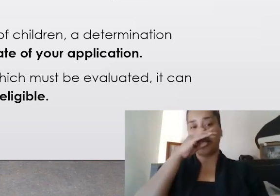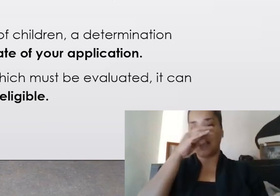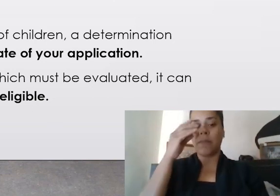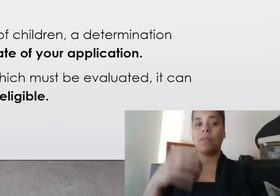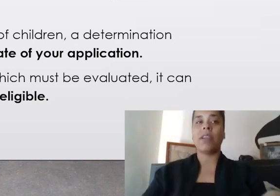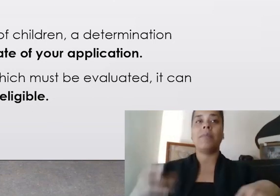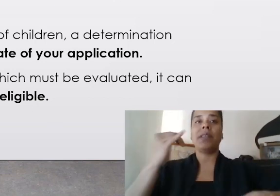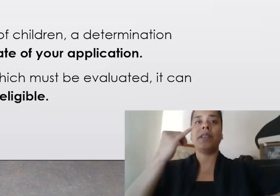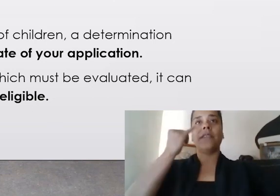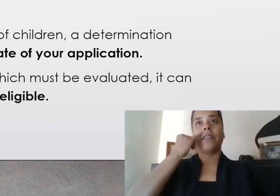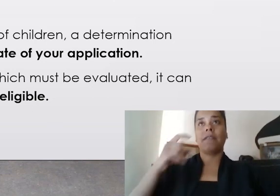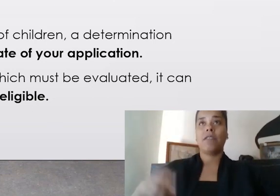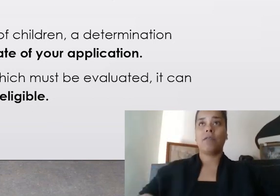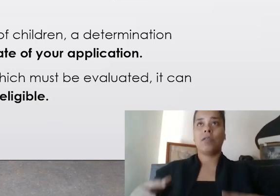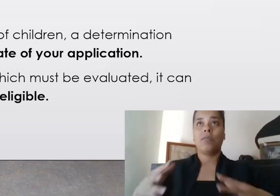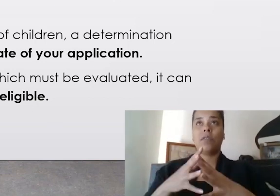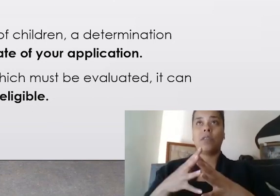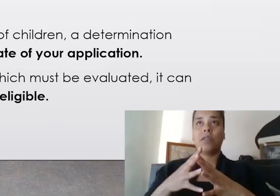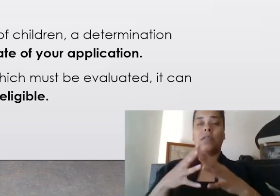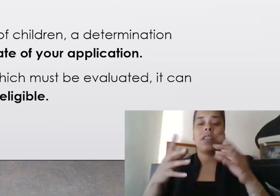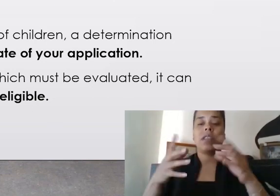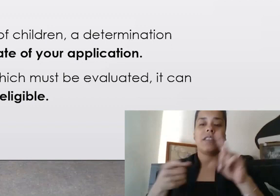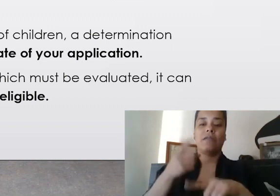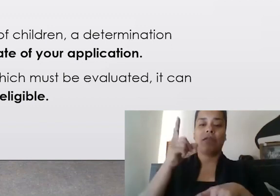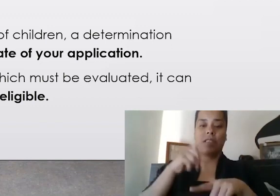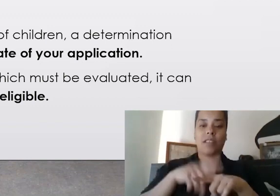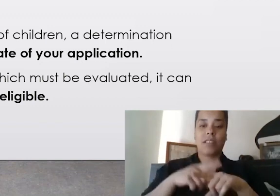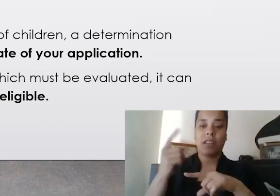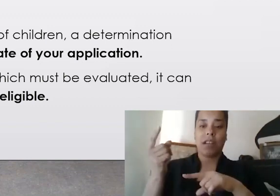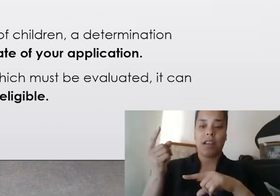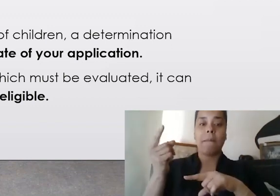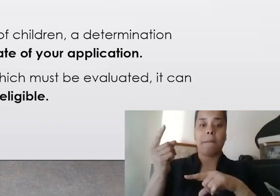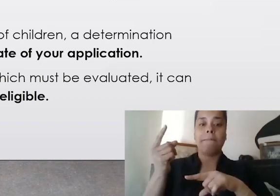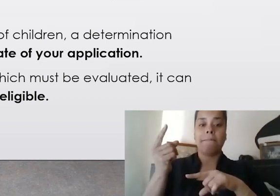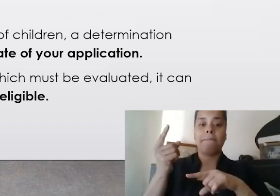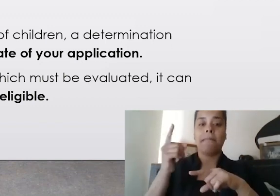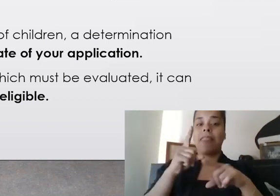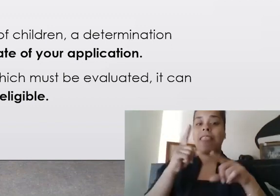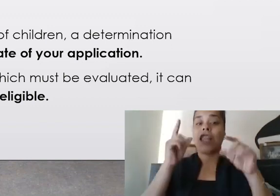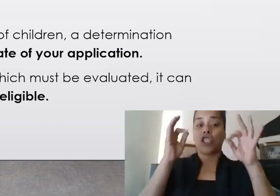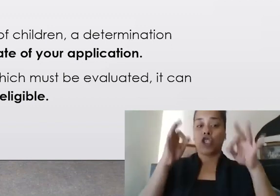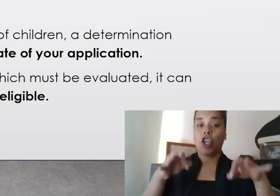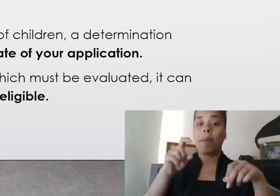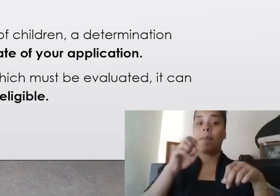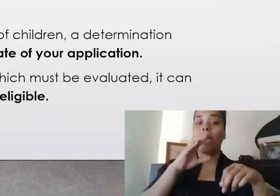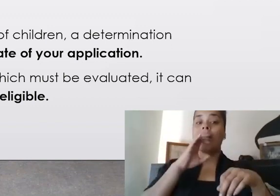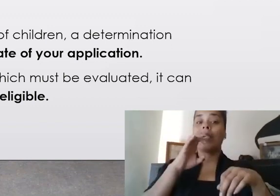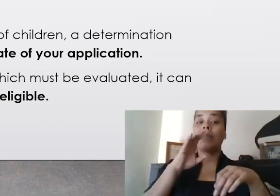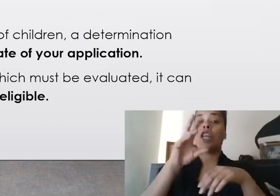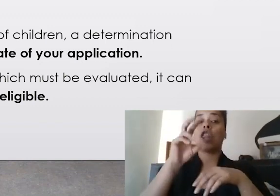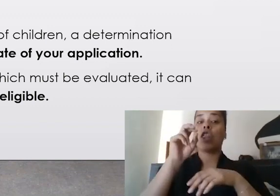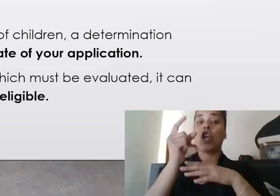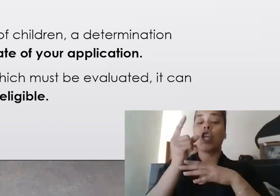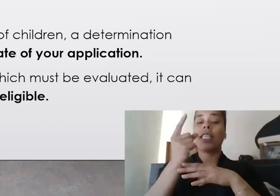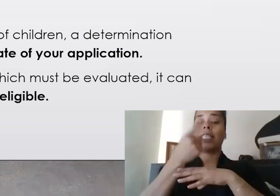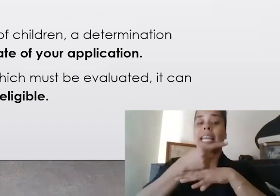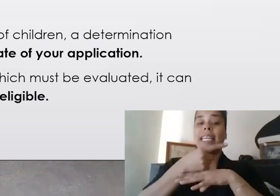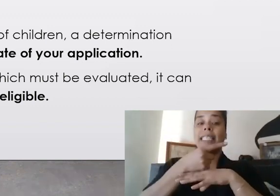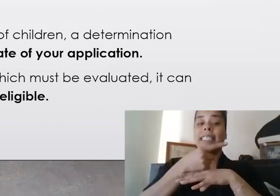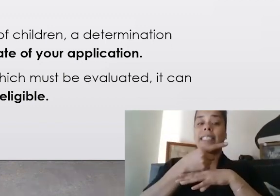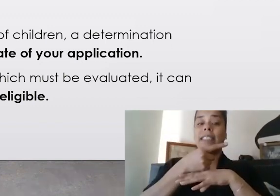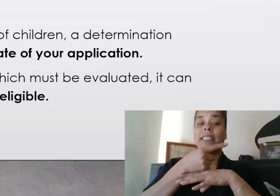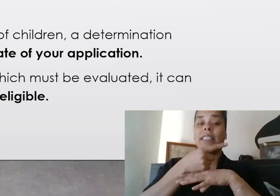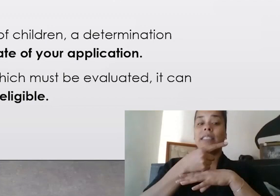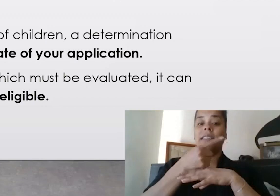and applying on behalf of children, a determination should be made within 30 days of the date of the application.